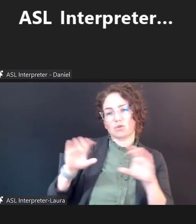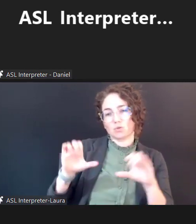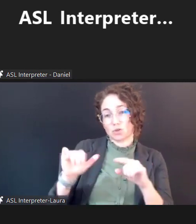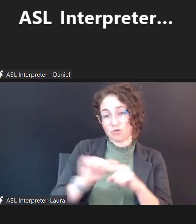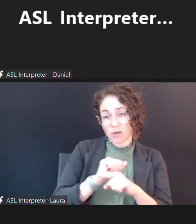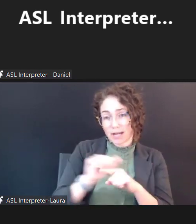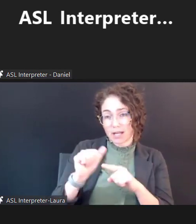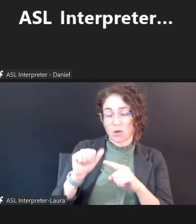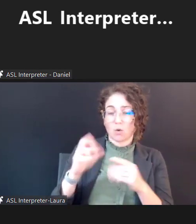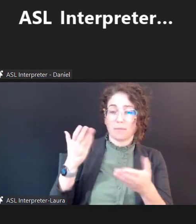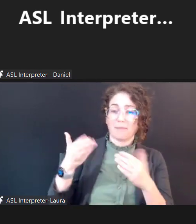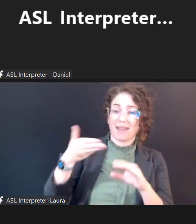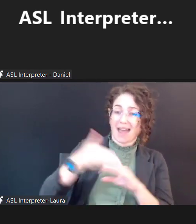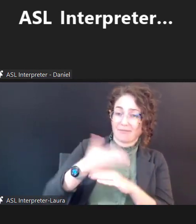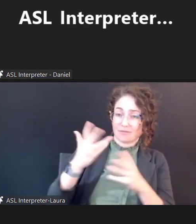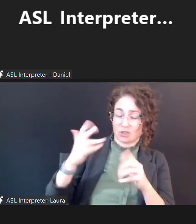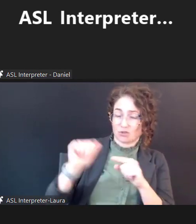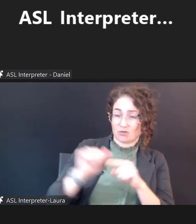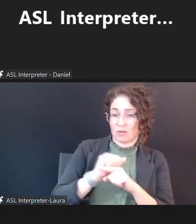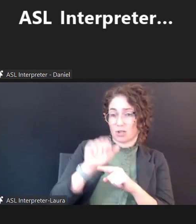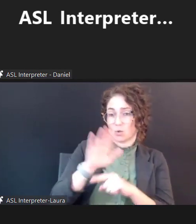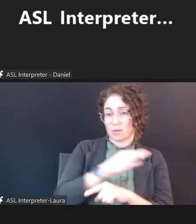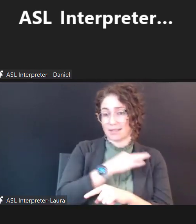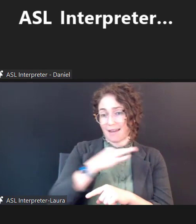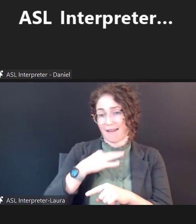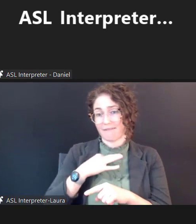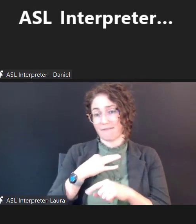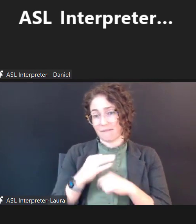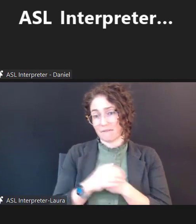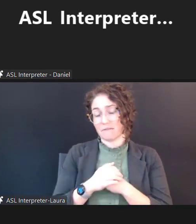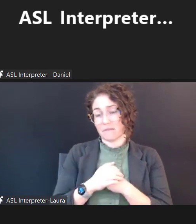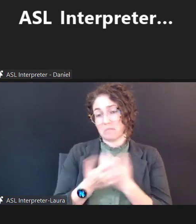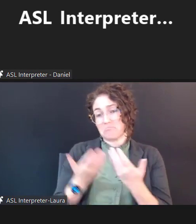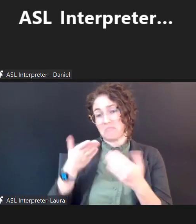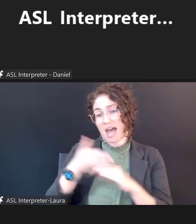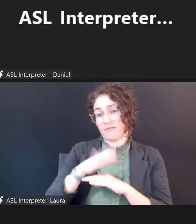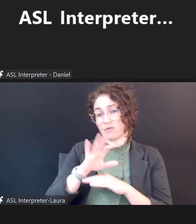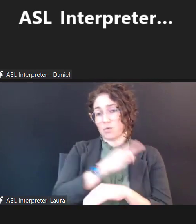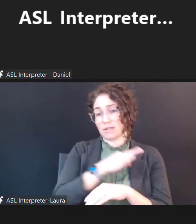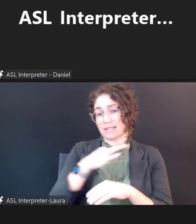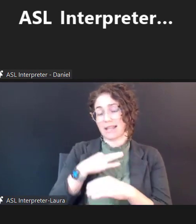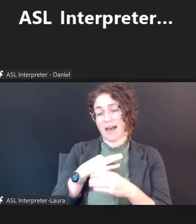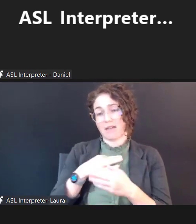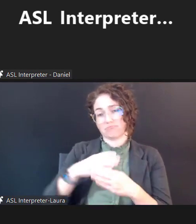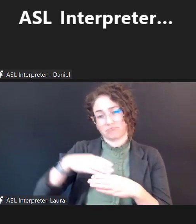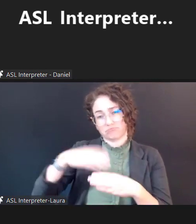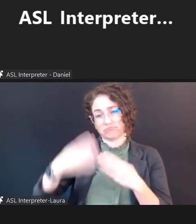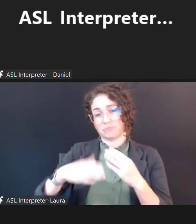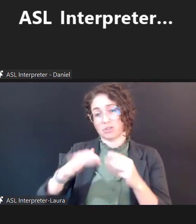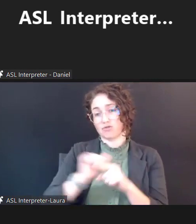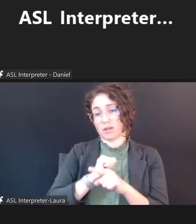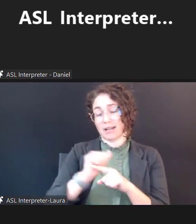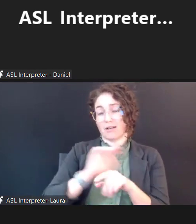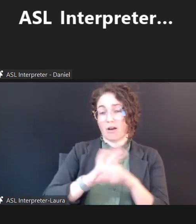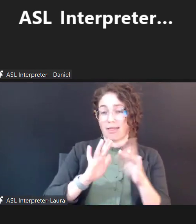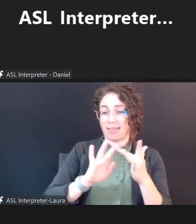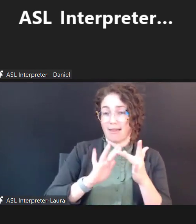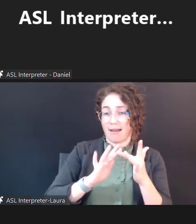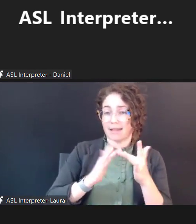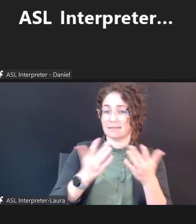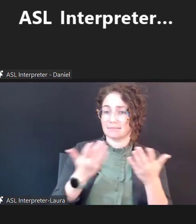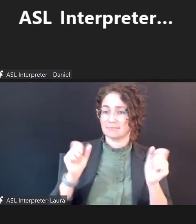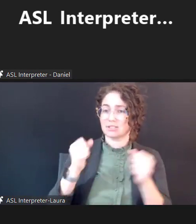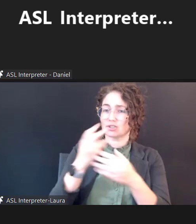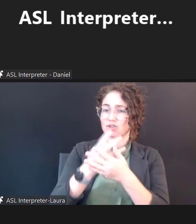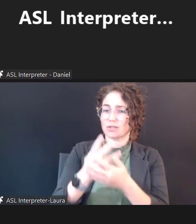or after you train your staff, or after your staff completes training online, to